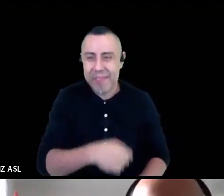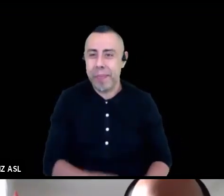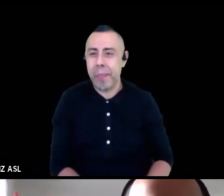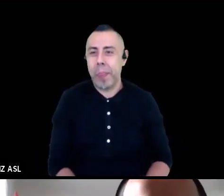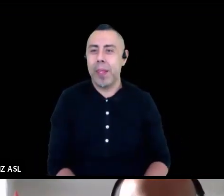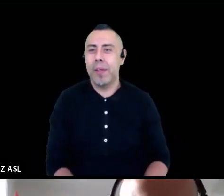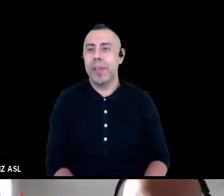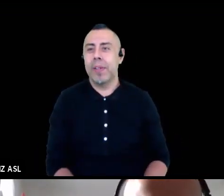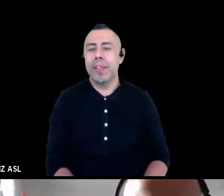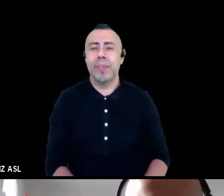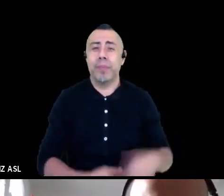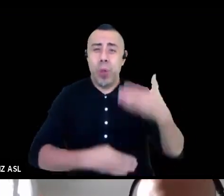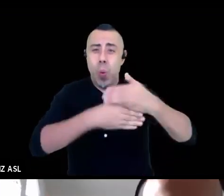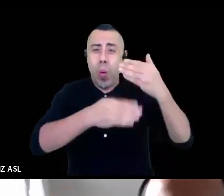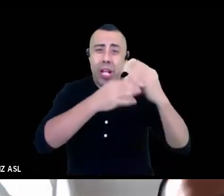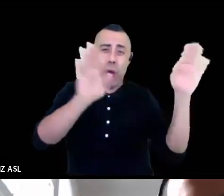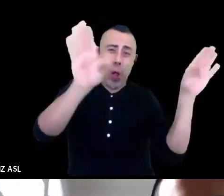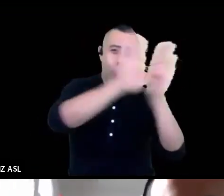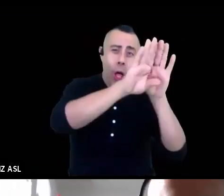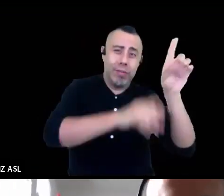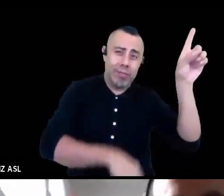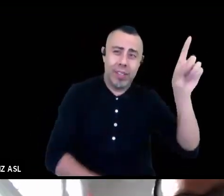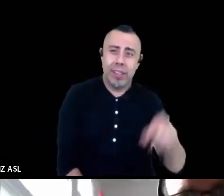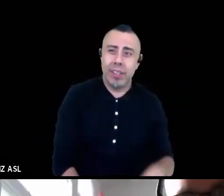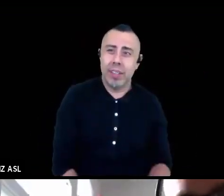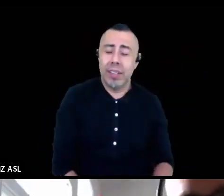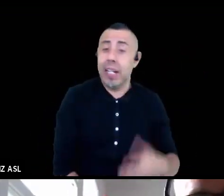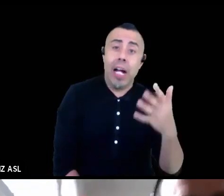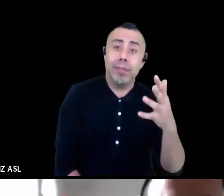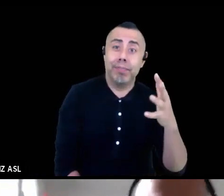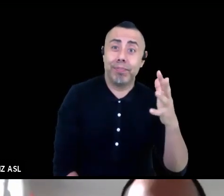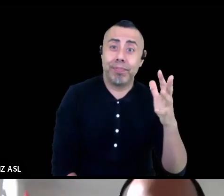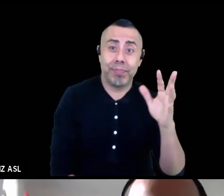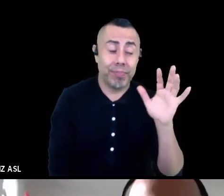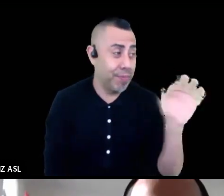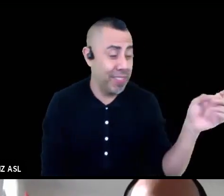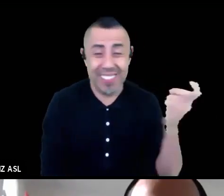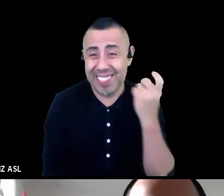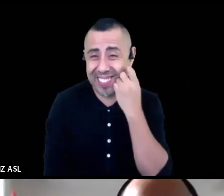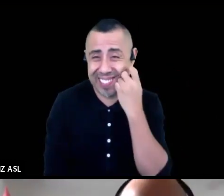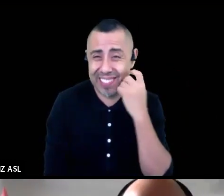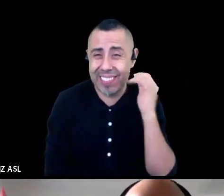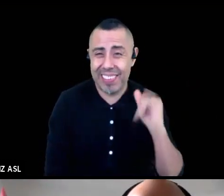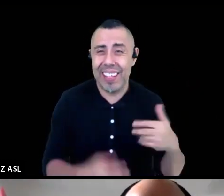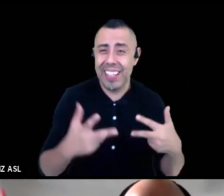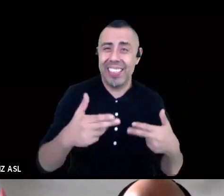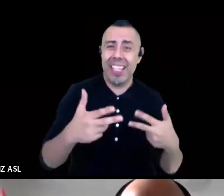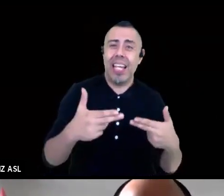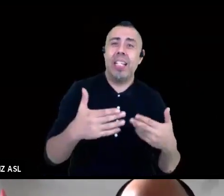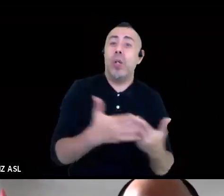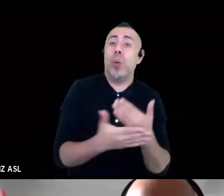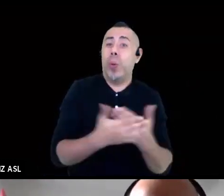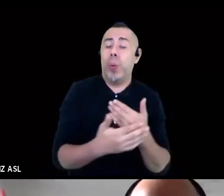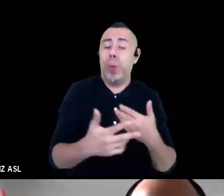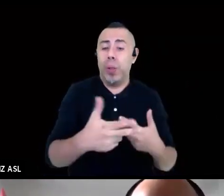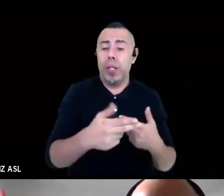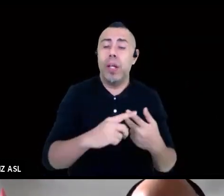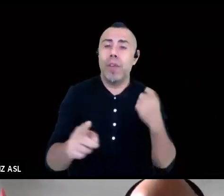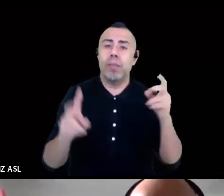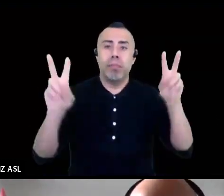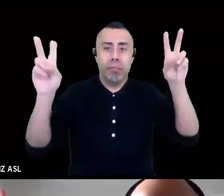Close my window. Oh. So that was a scene, a relatively newer scene from The Importance of